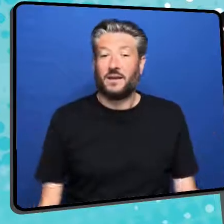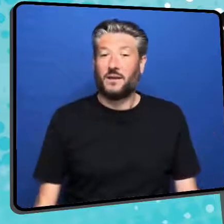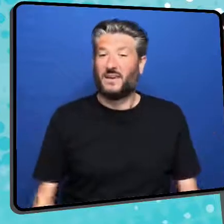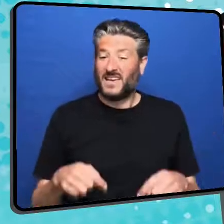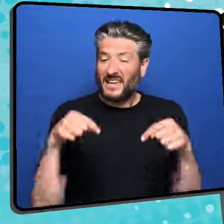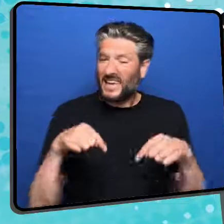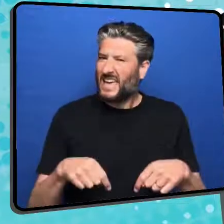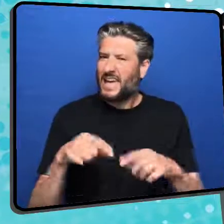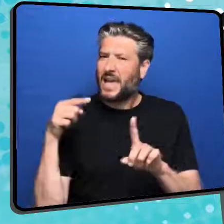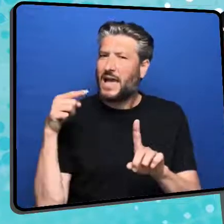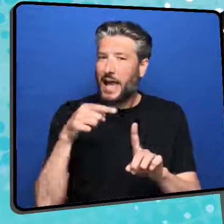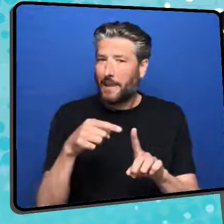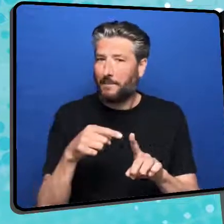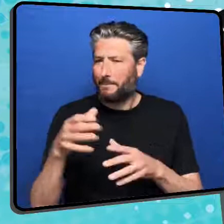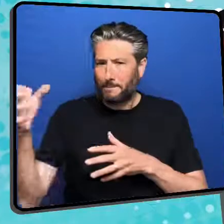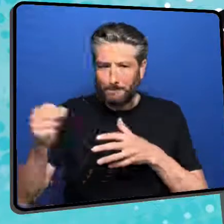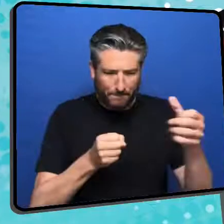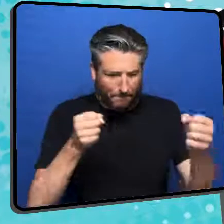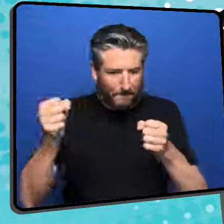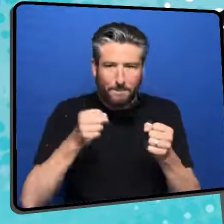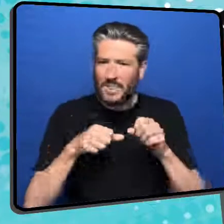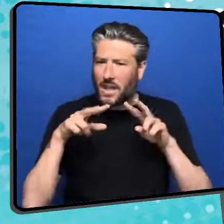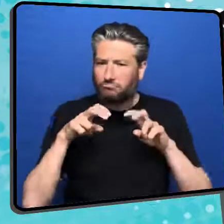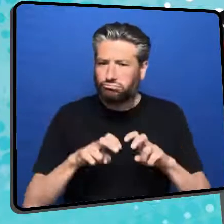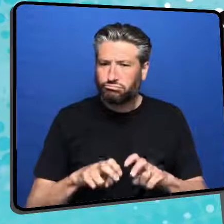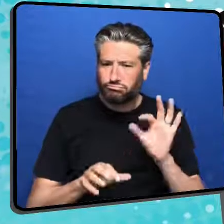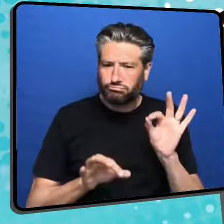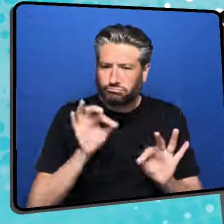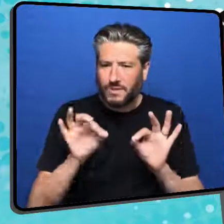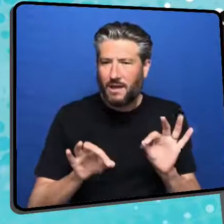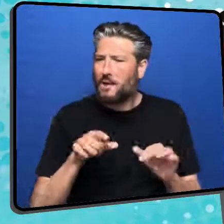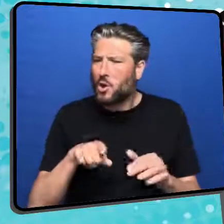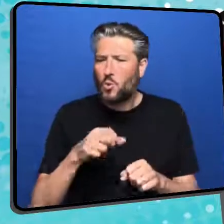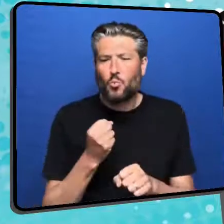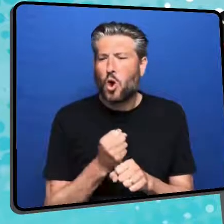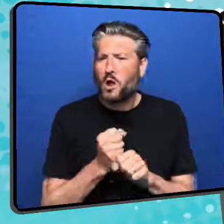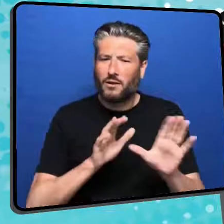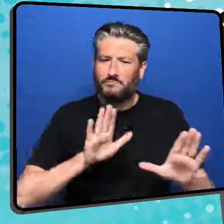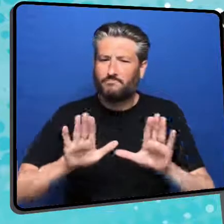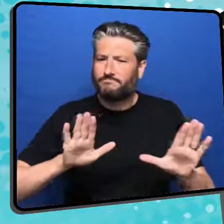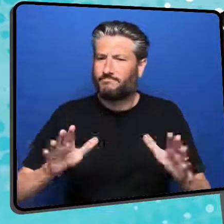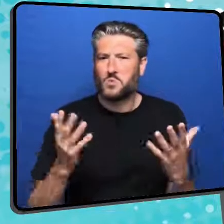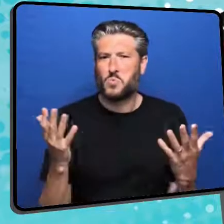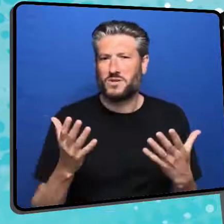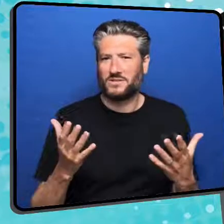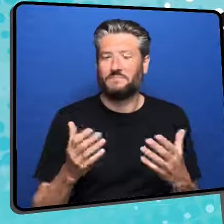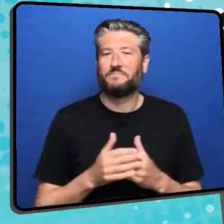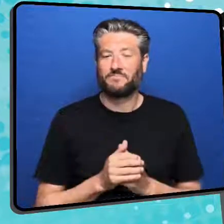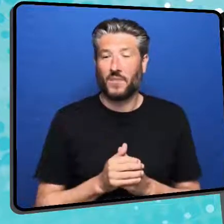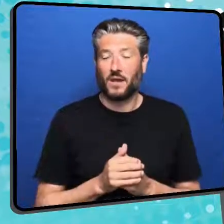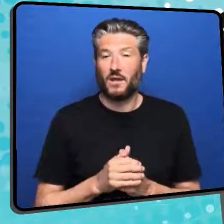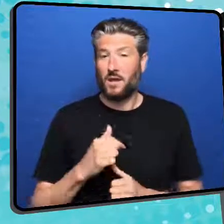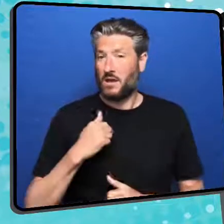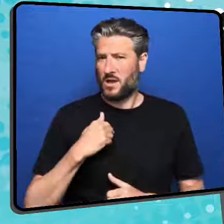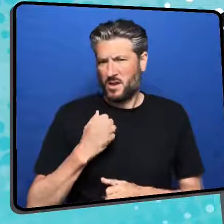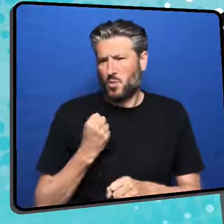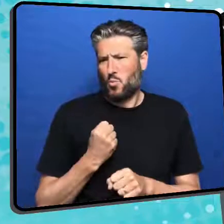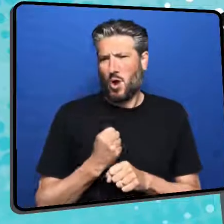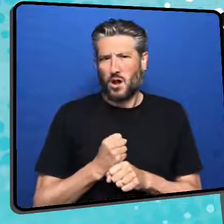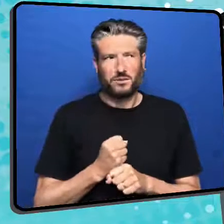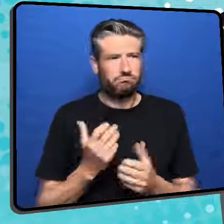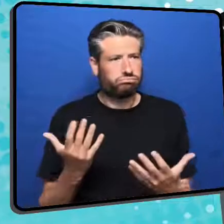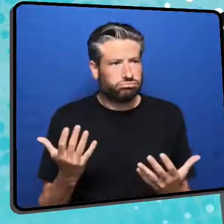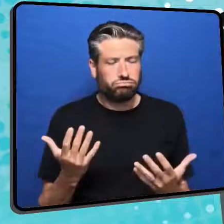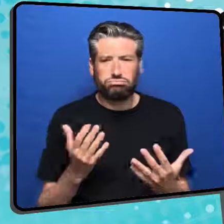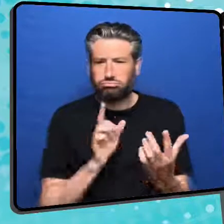who actually make it. Because in our job, we meet so many people from around the world and realize that there are so many different